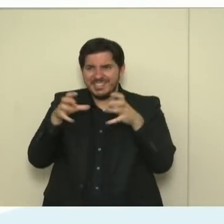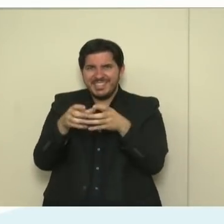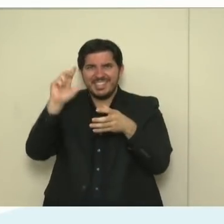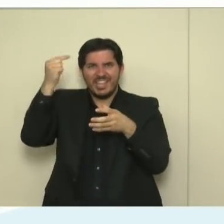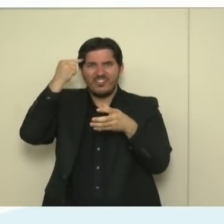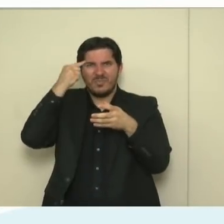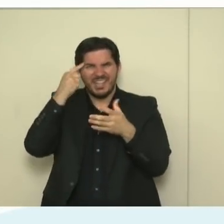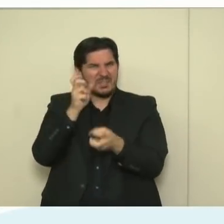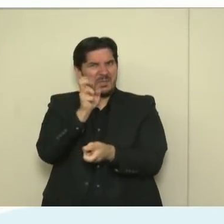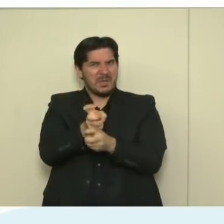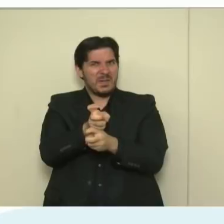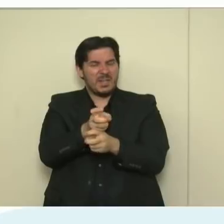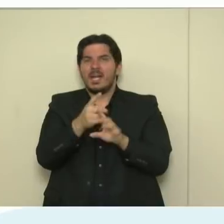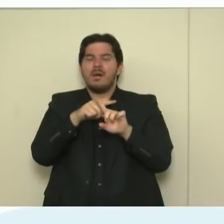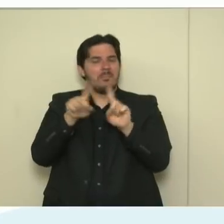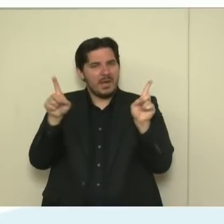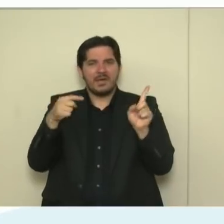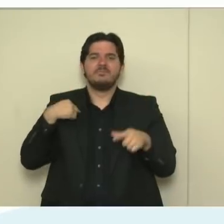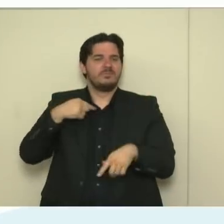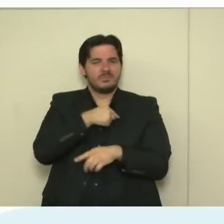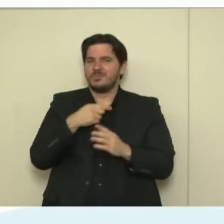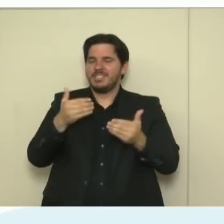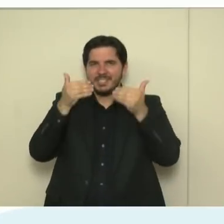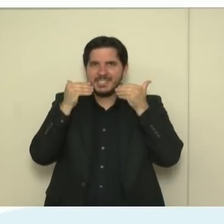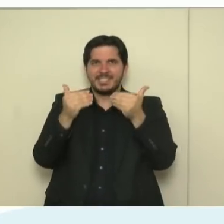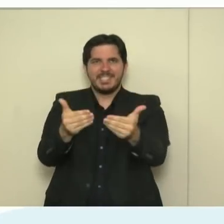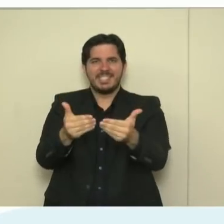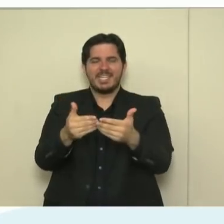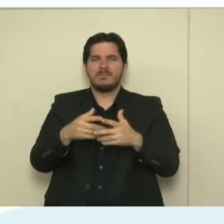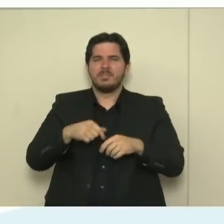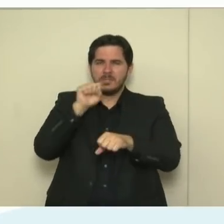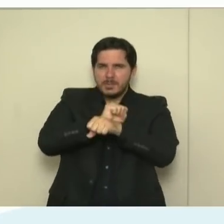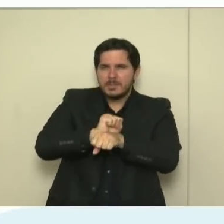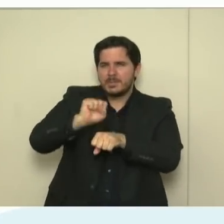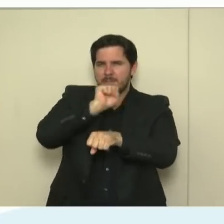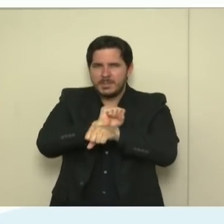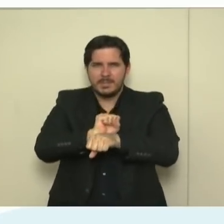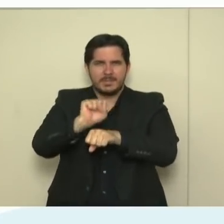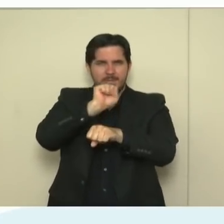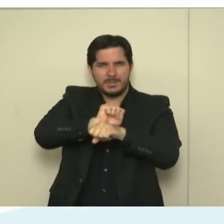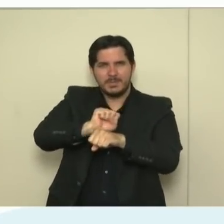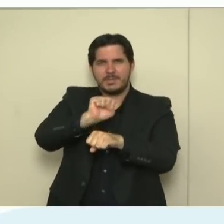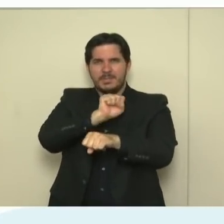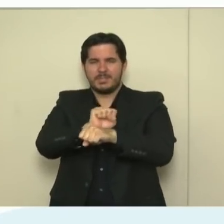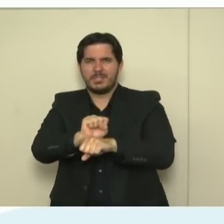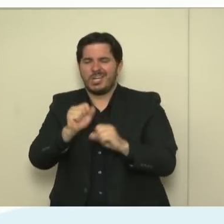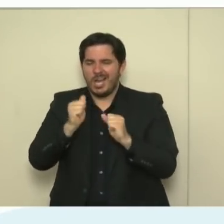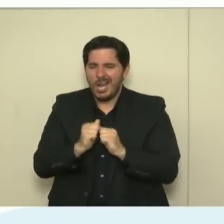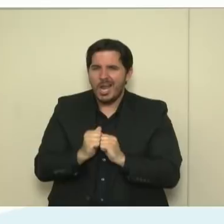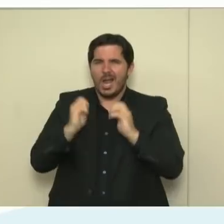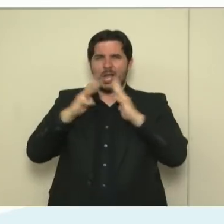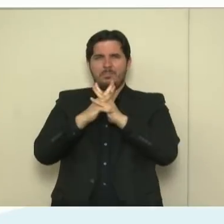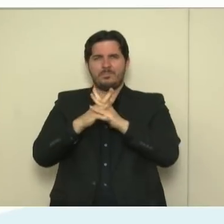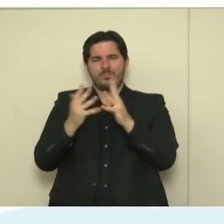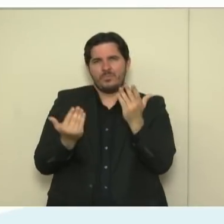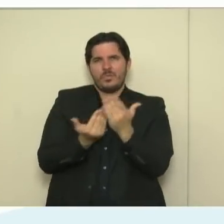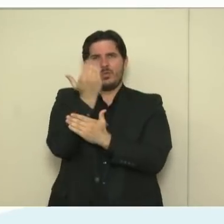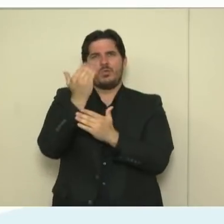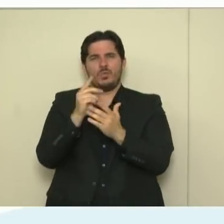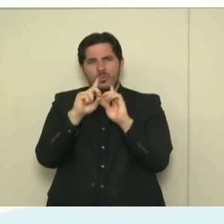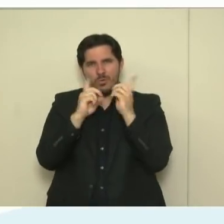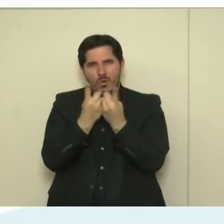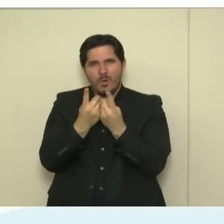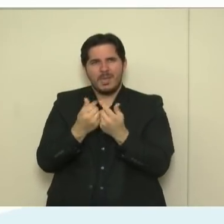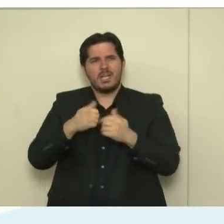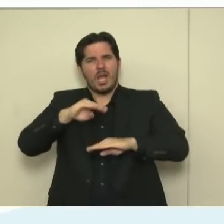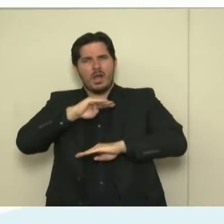other cabinet secretaries, and the staff in the department worked doubly hard to stand up this new department and meet the needs of children, families,